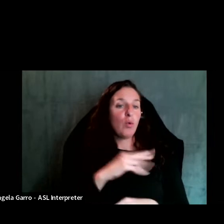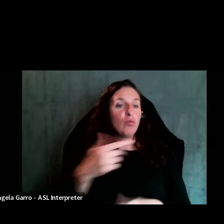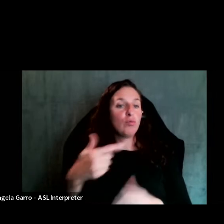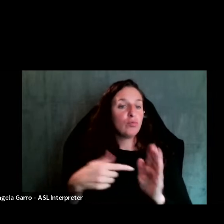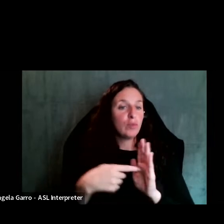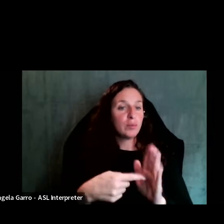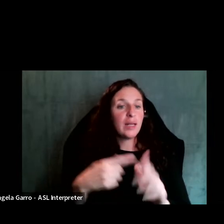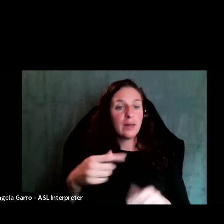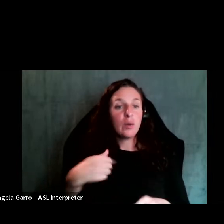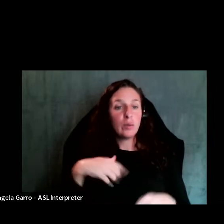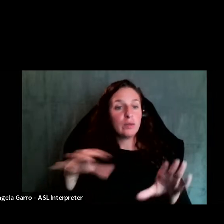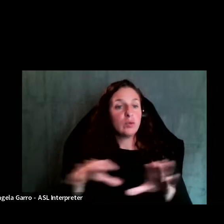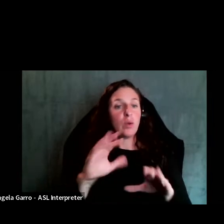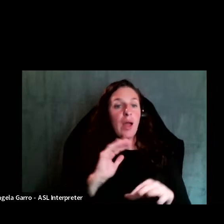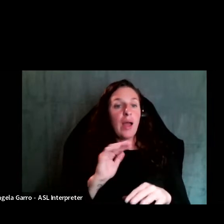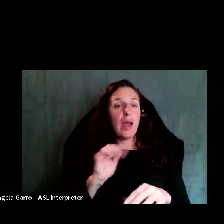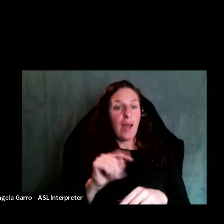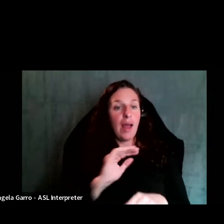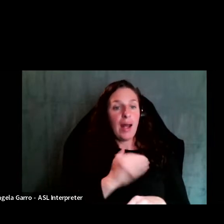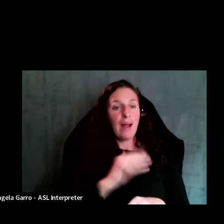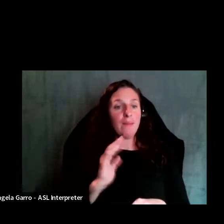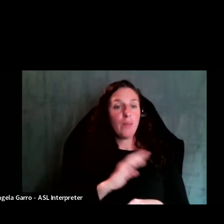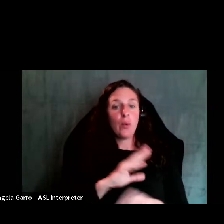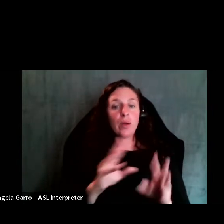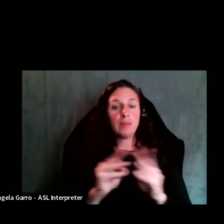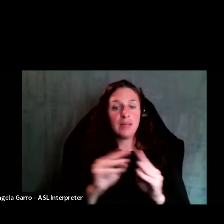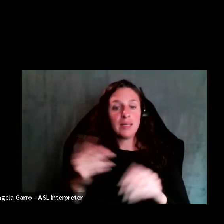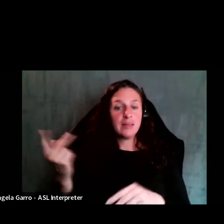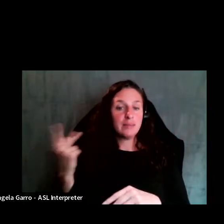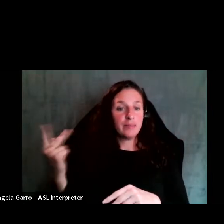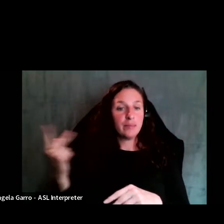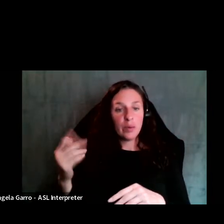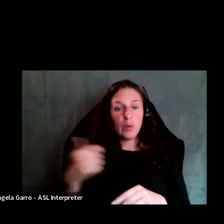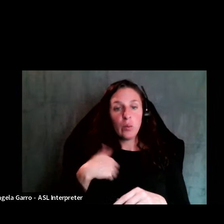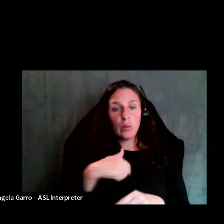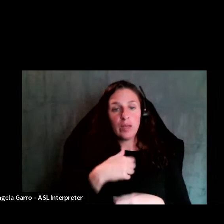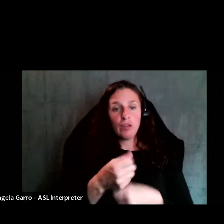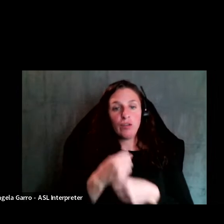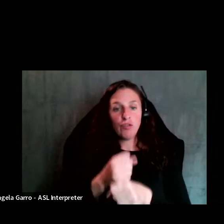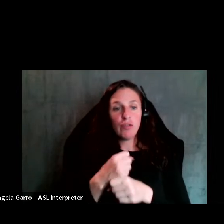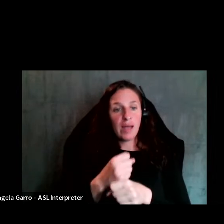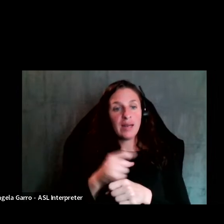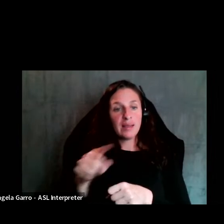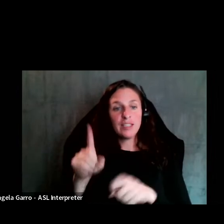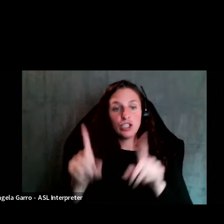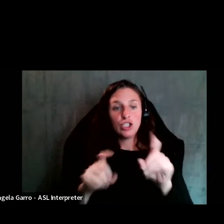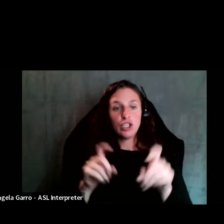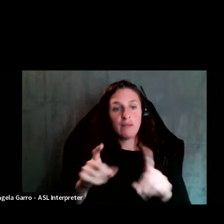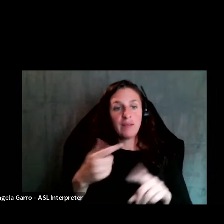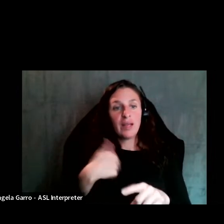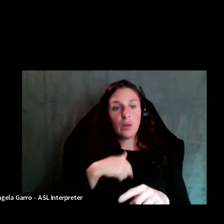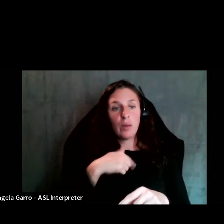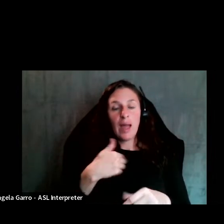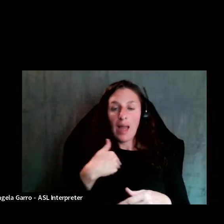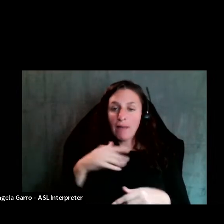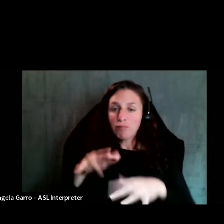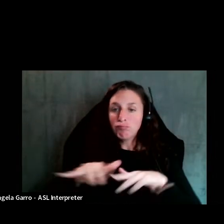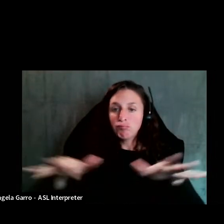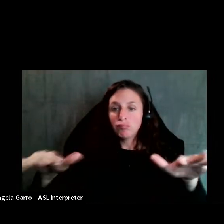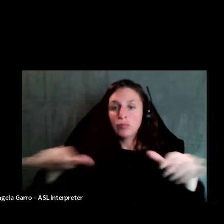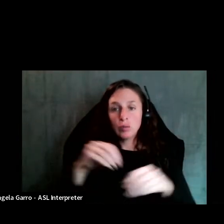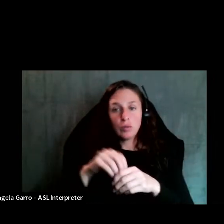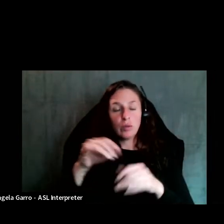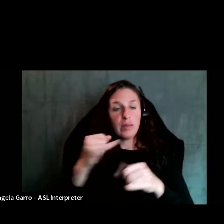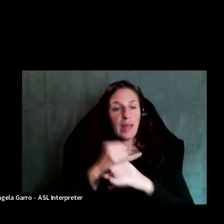at our board meetings, Zareen and I have created this survey that we have circulating our campus, and